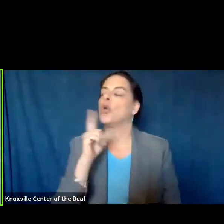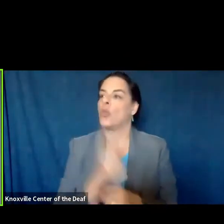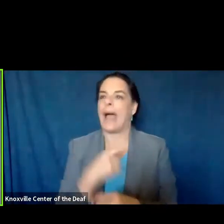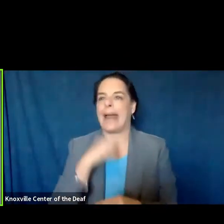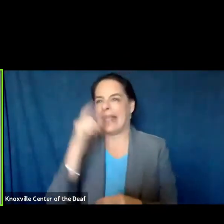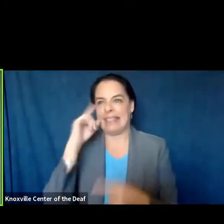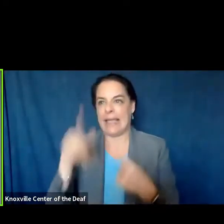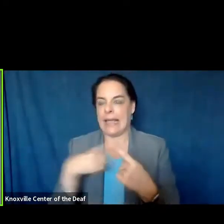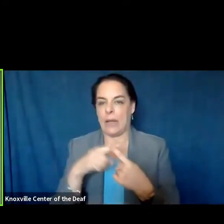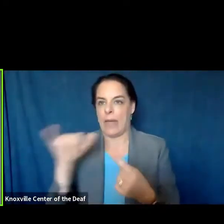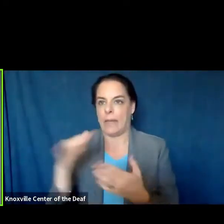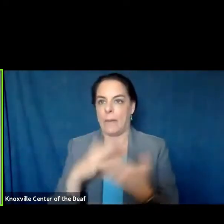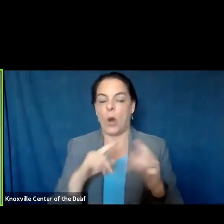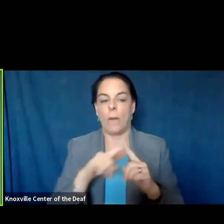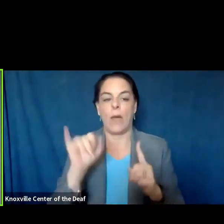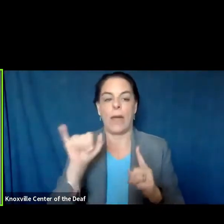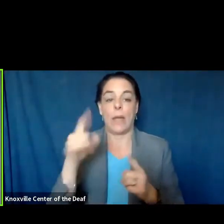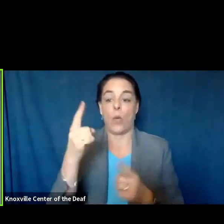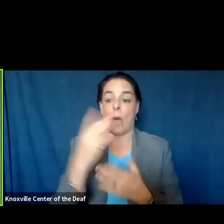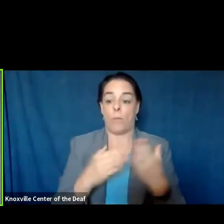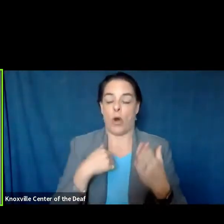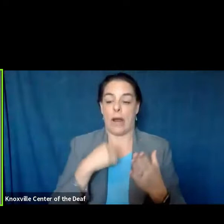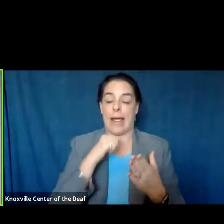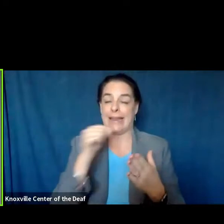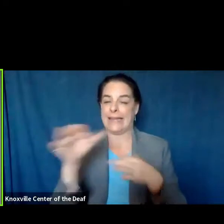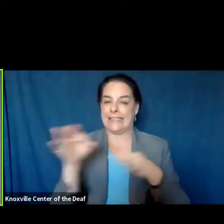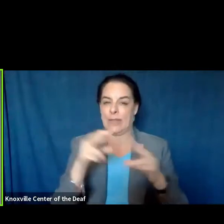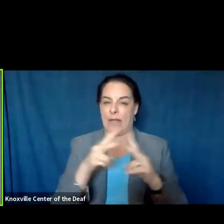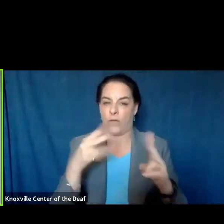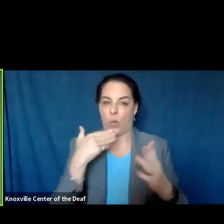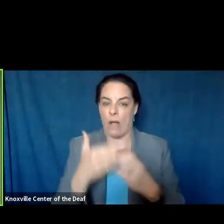but the piece of that I don't think I explained well